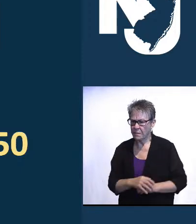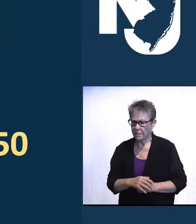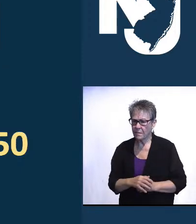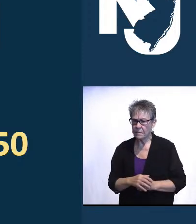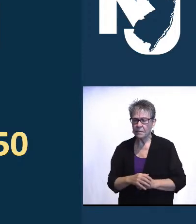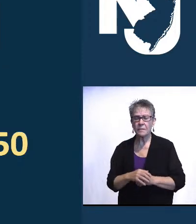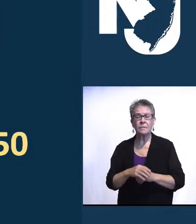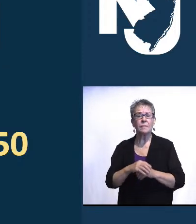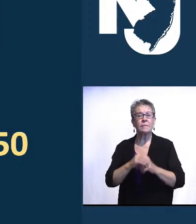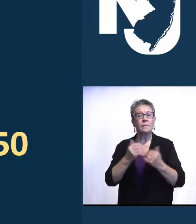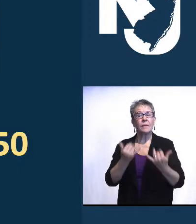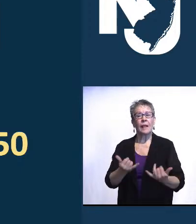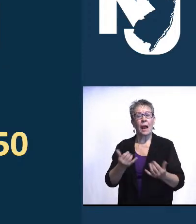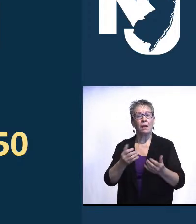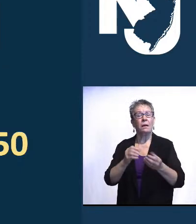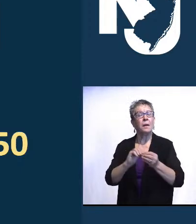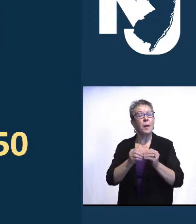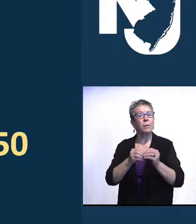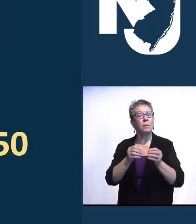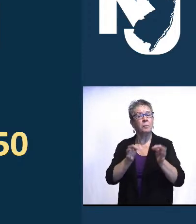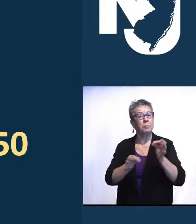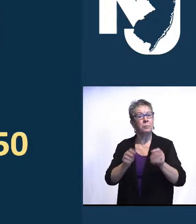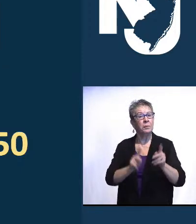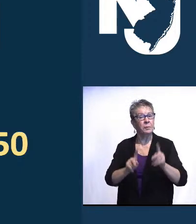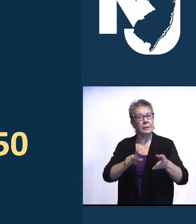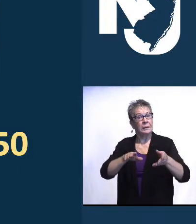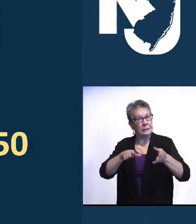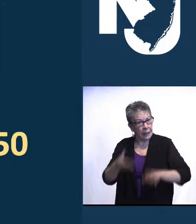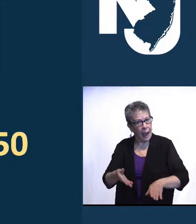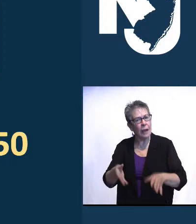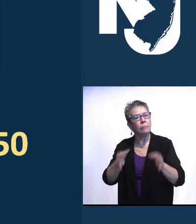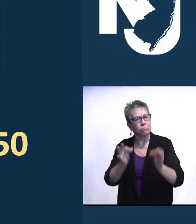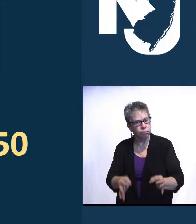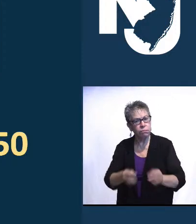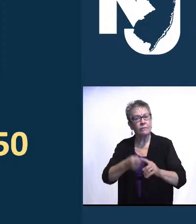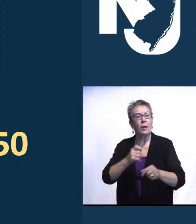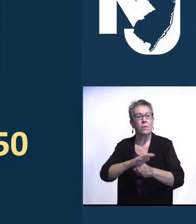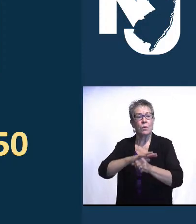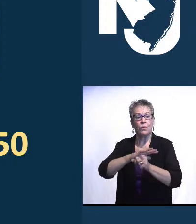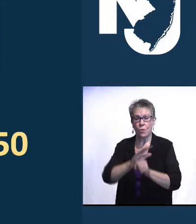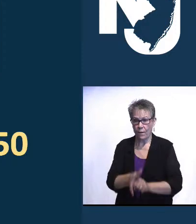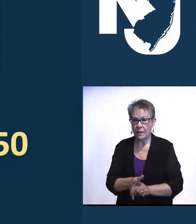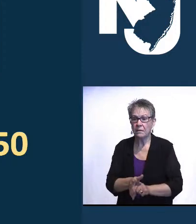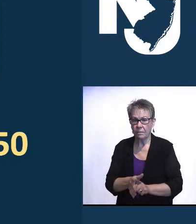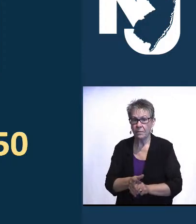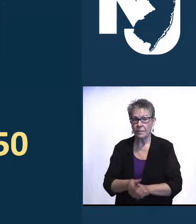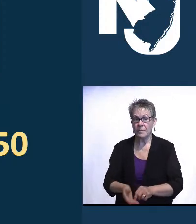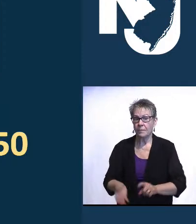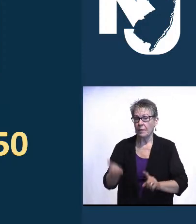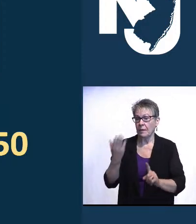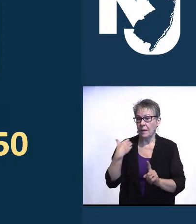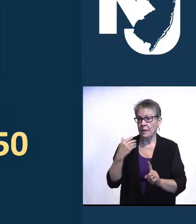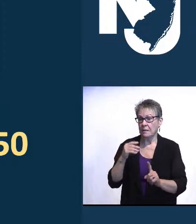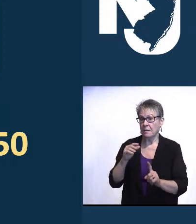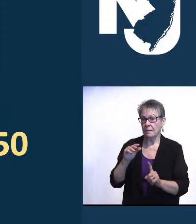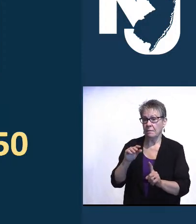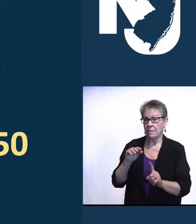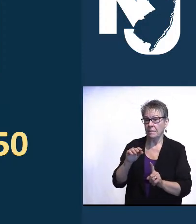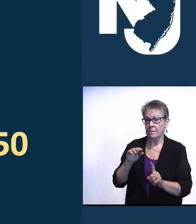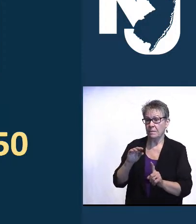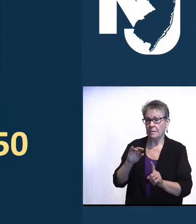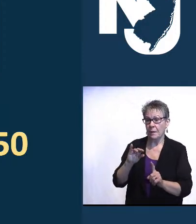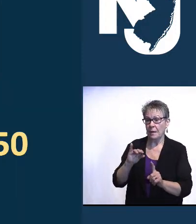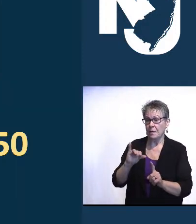of them. Again, those aren't, I'll just pick today, that is not 15 people who passed today. Those are the numbers of deaths, Ed, that